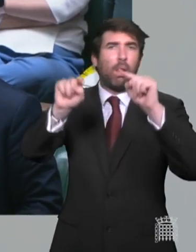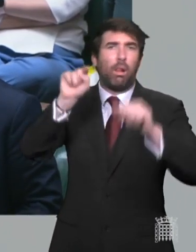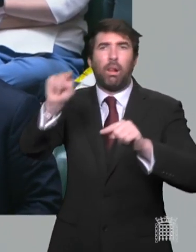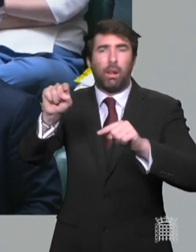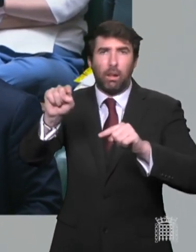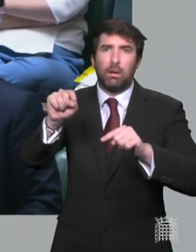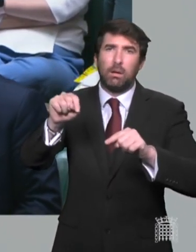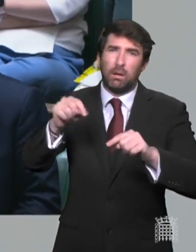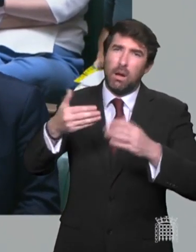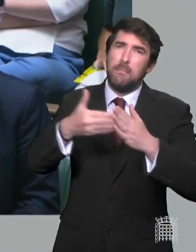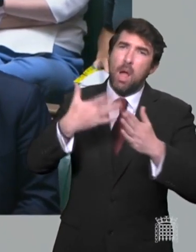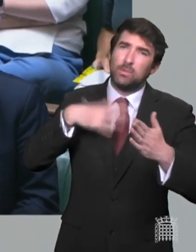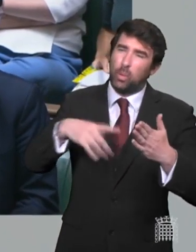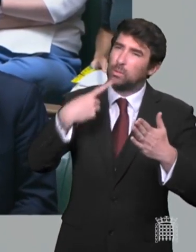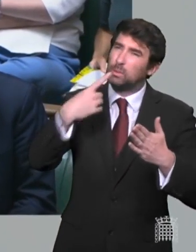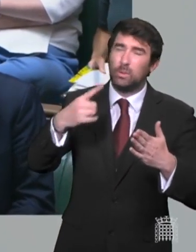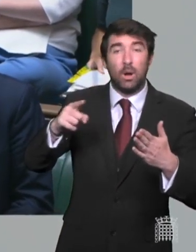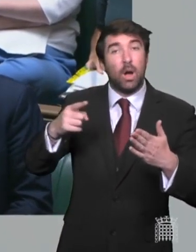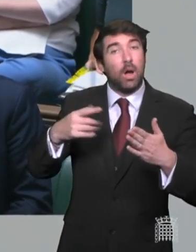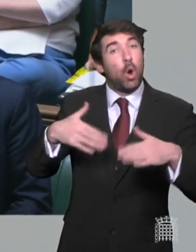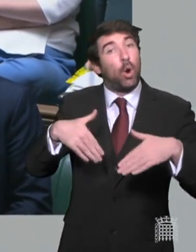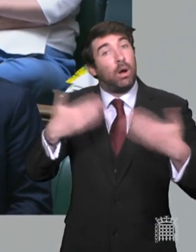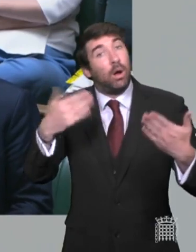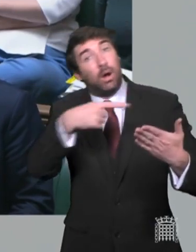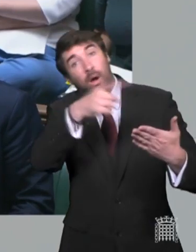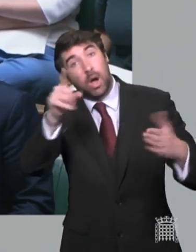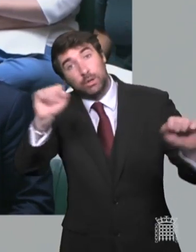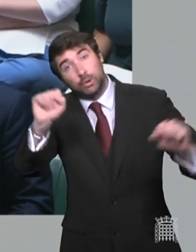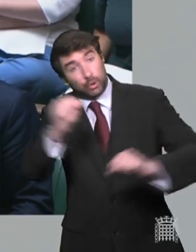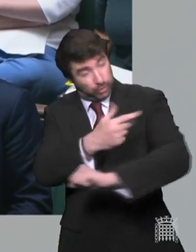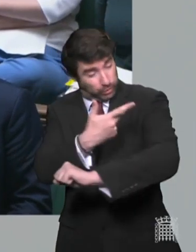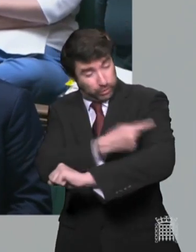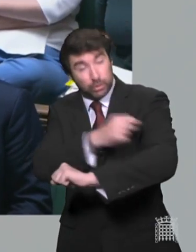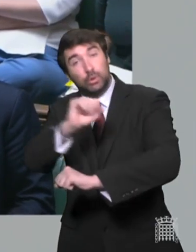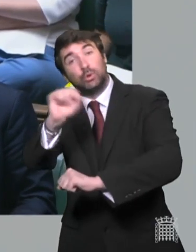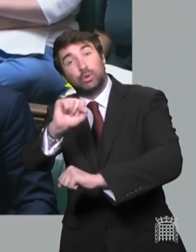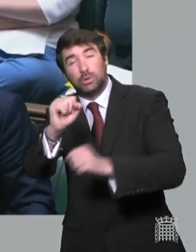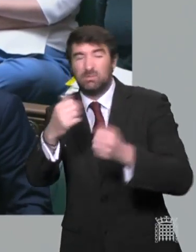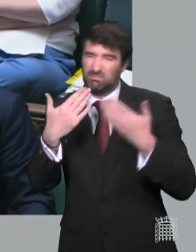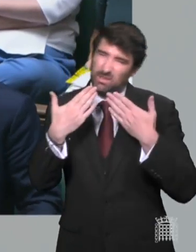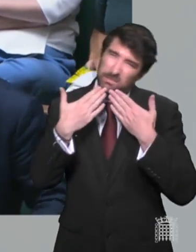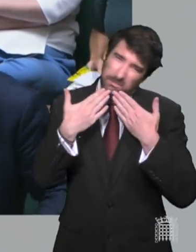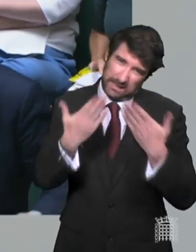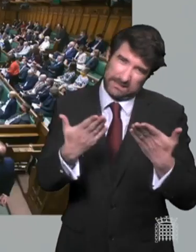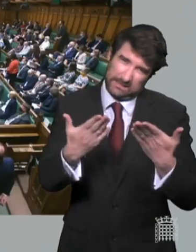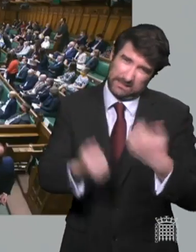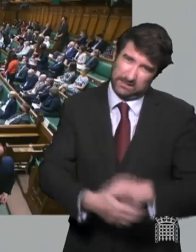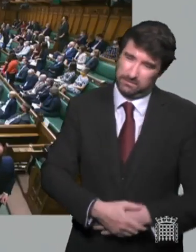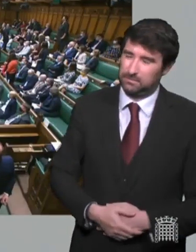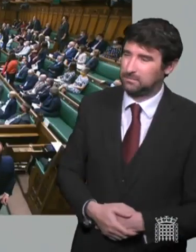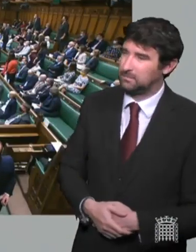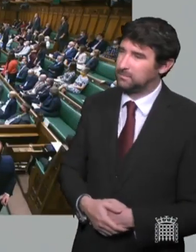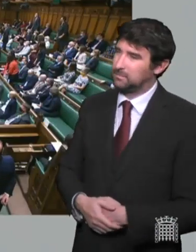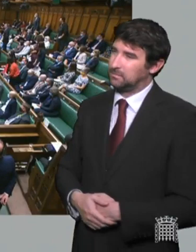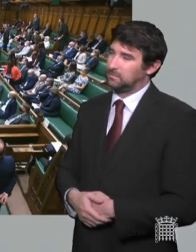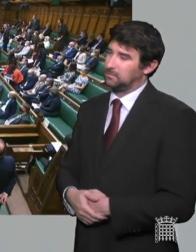to urge everybody in the country who has not yet had a vaccination, who is eligible for one, to get it as soon as they can. Peter Kyle.